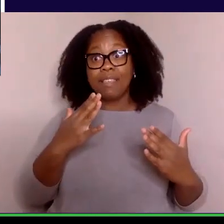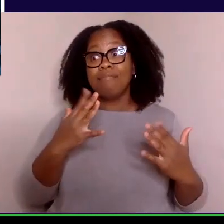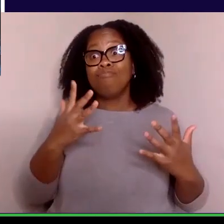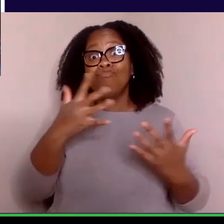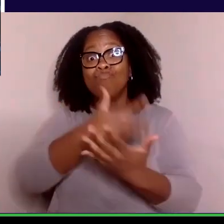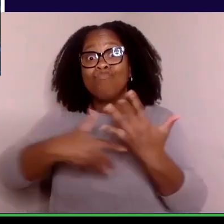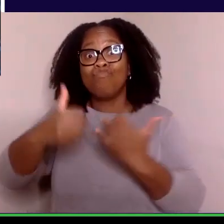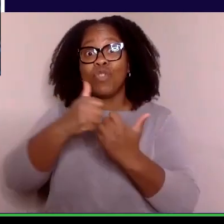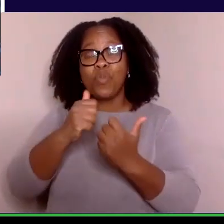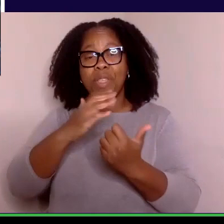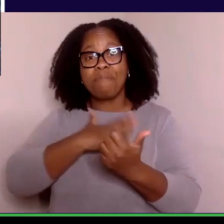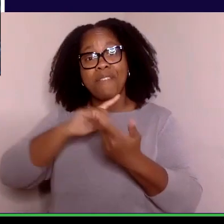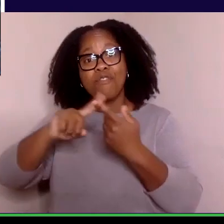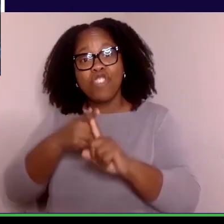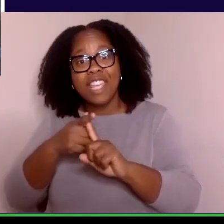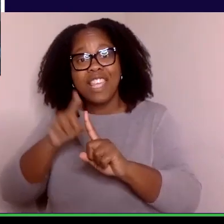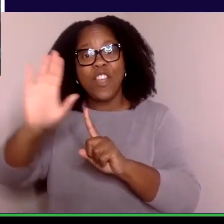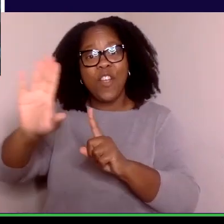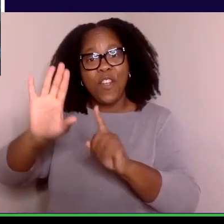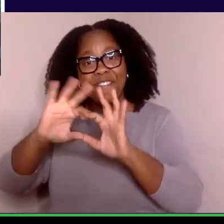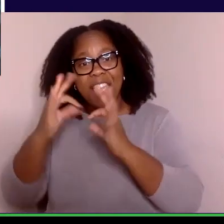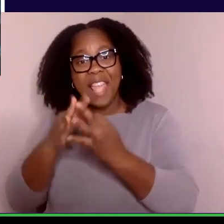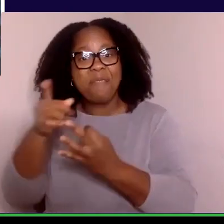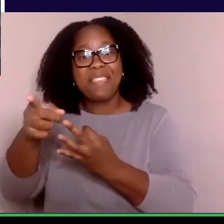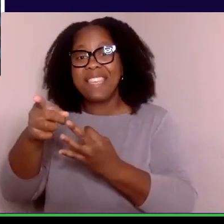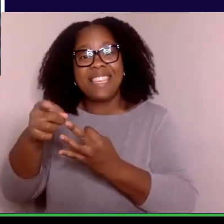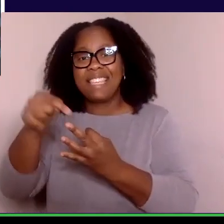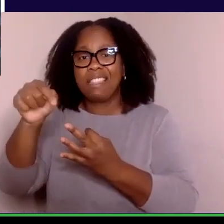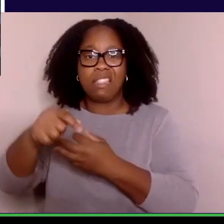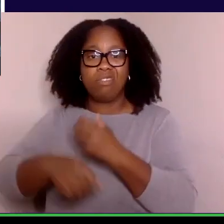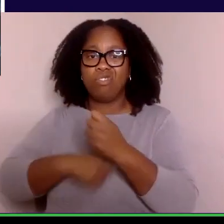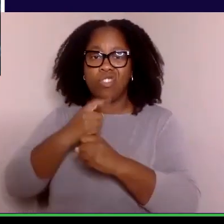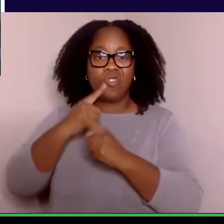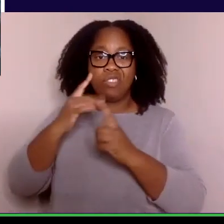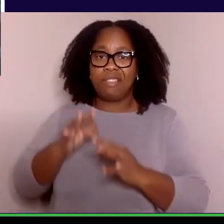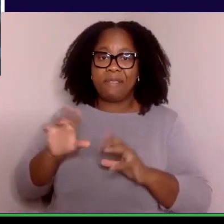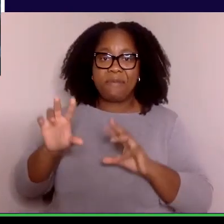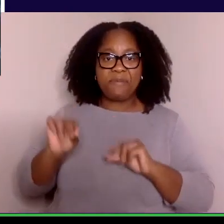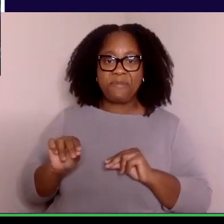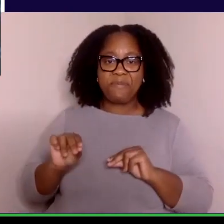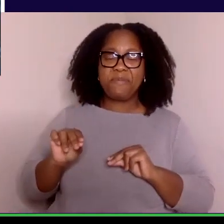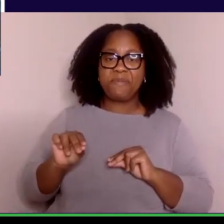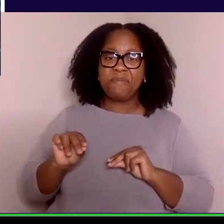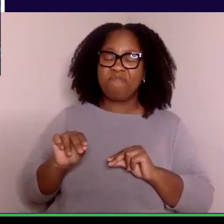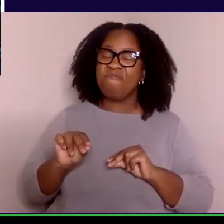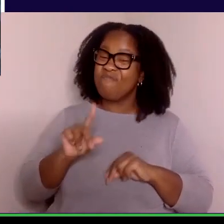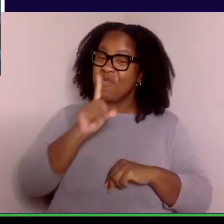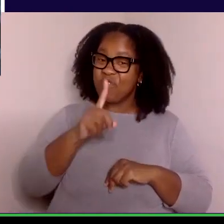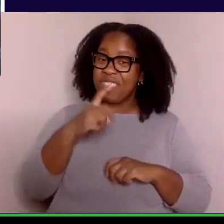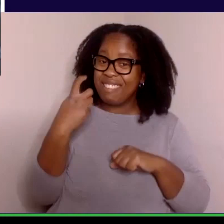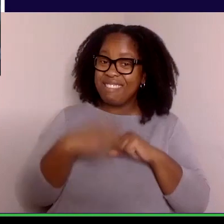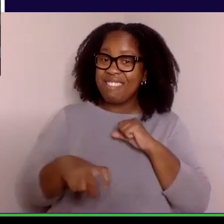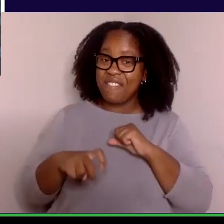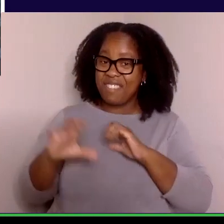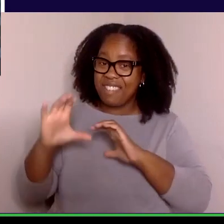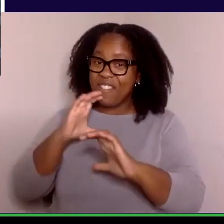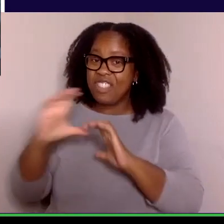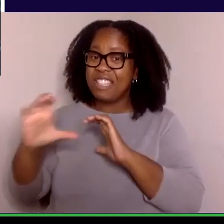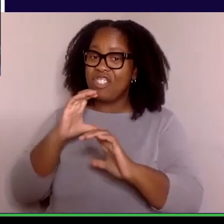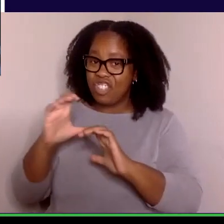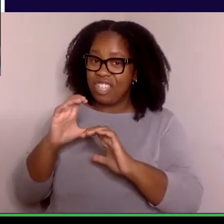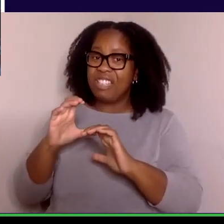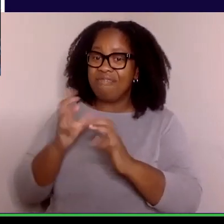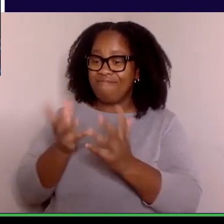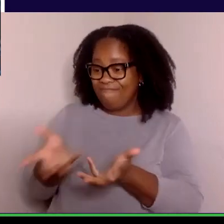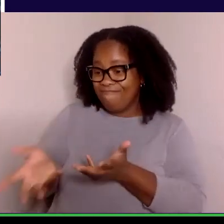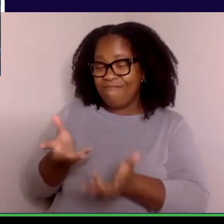And it was tough to come to terms with that, and a tough conversation to have with my son Giovanni,